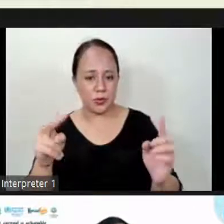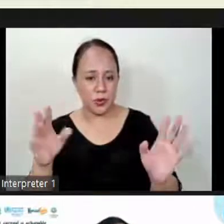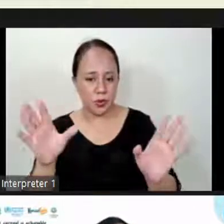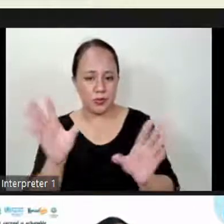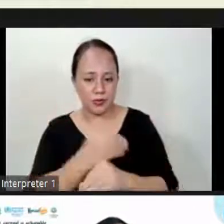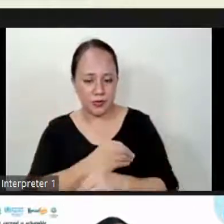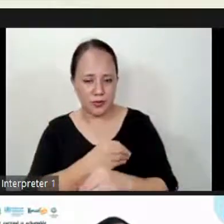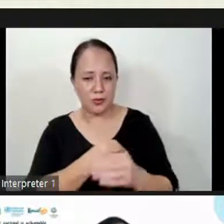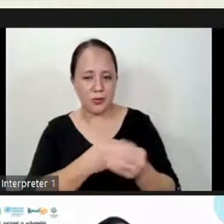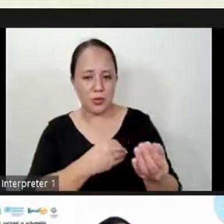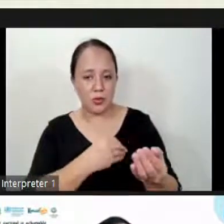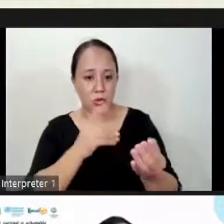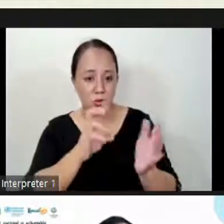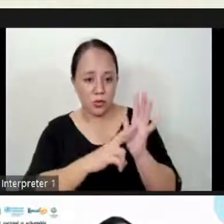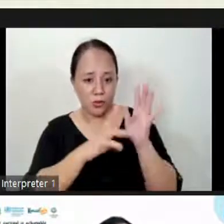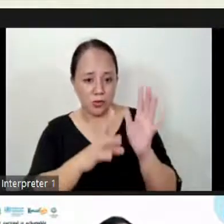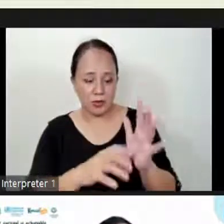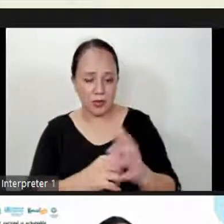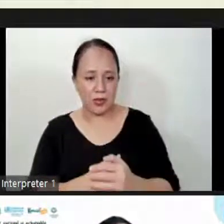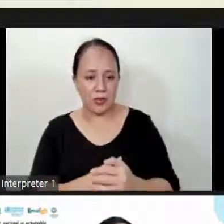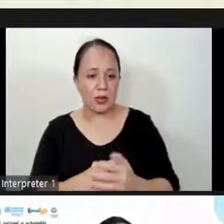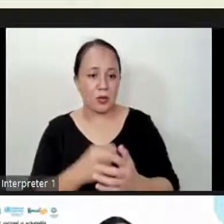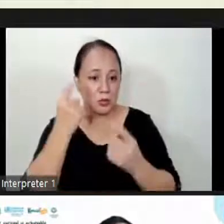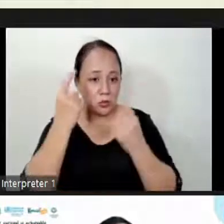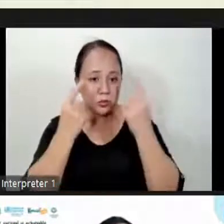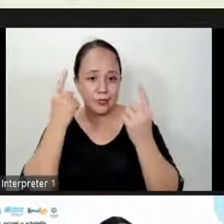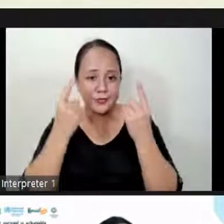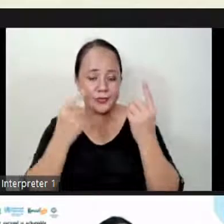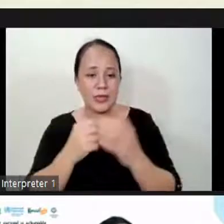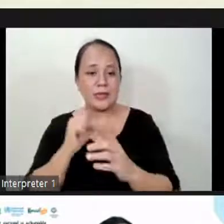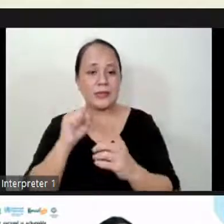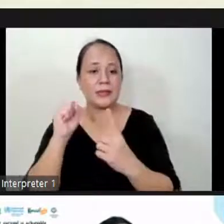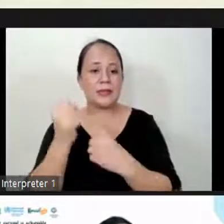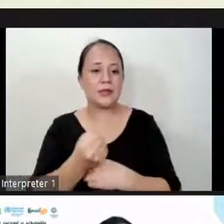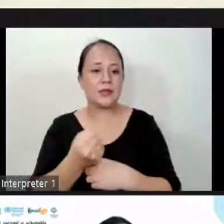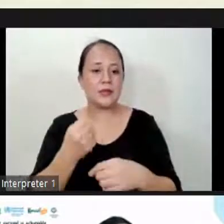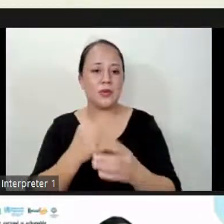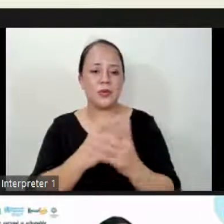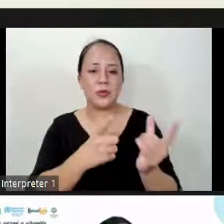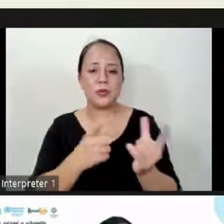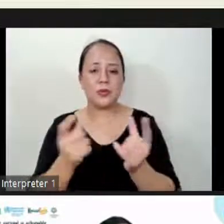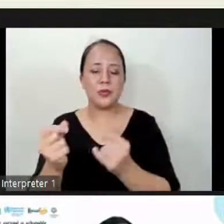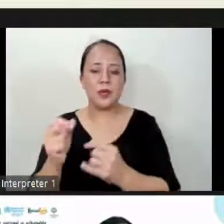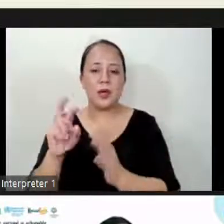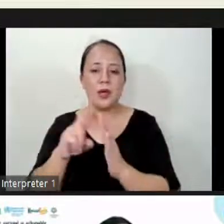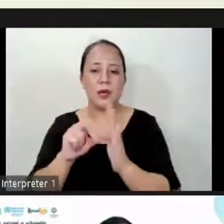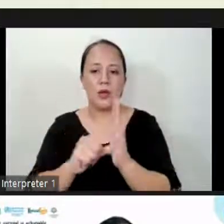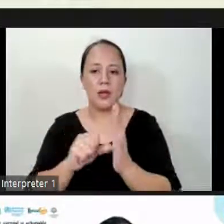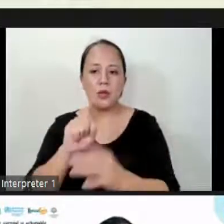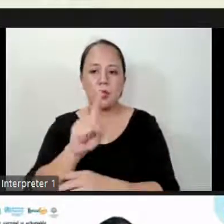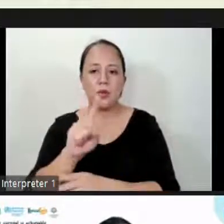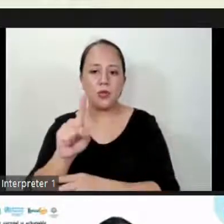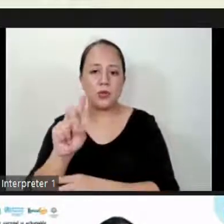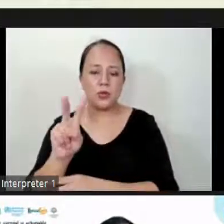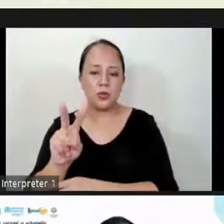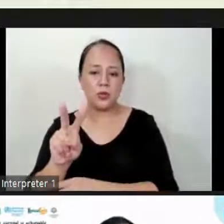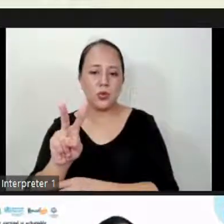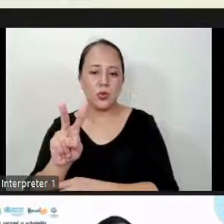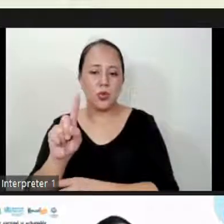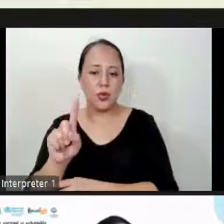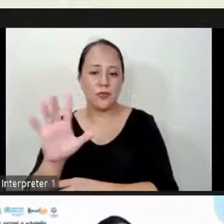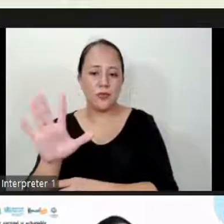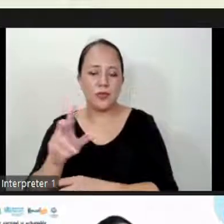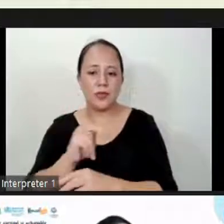institution that you represent, and considering the status of the implementation of RA 11215 or the